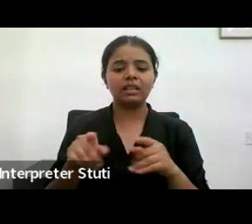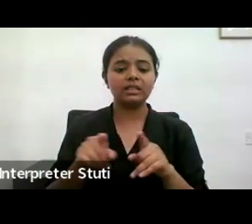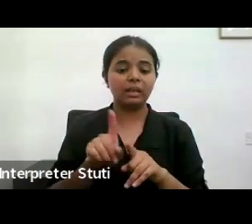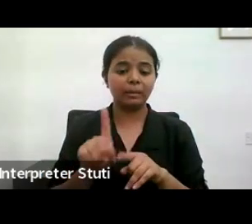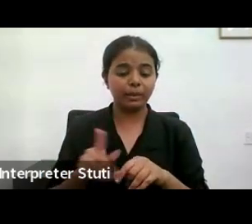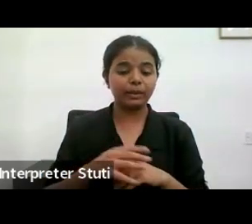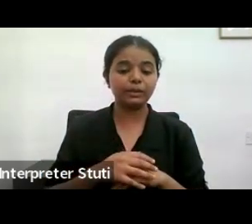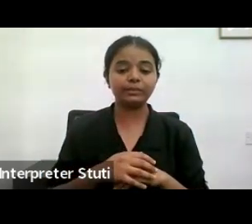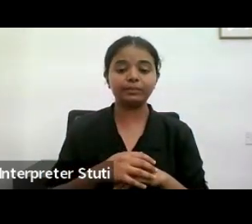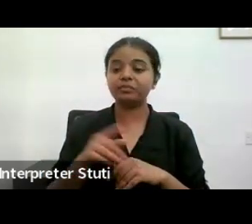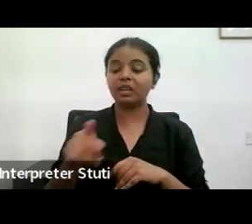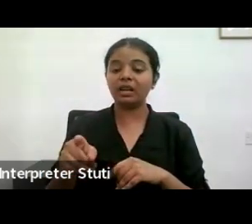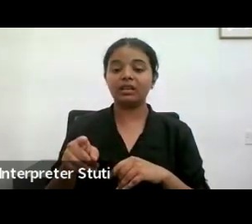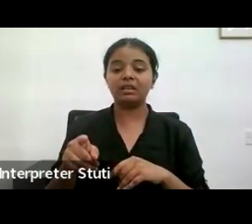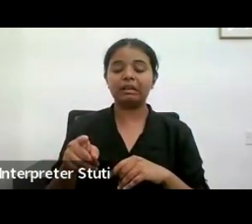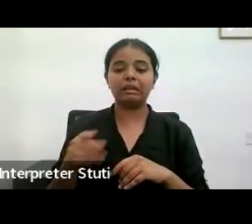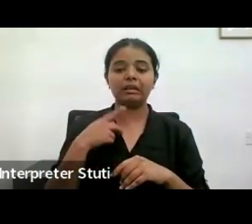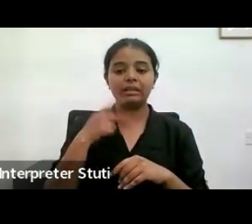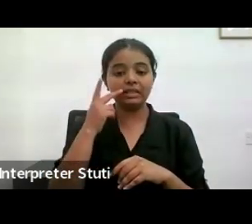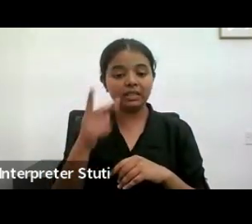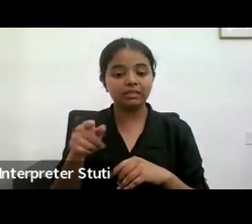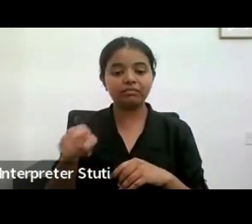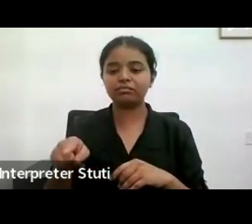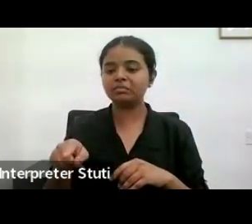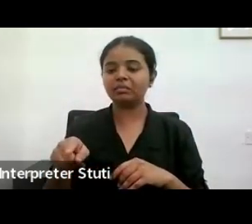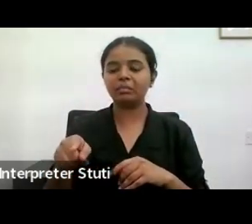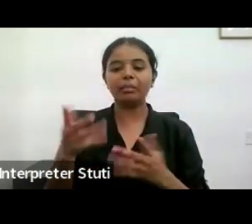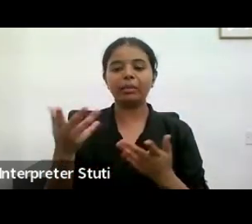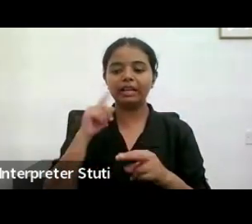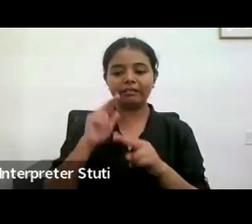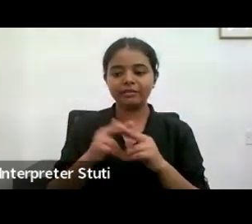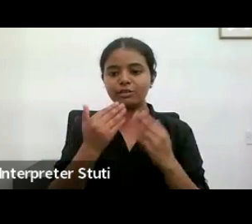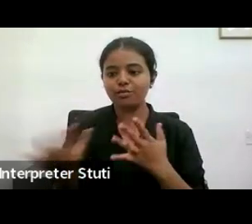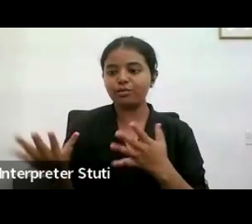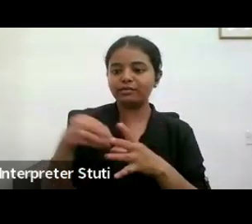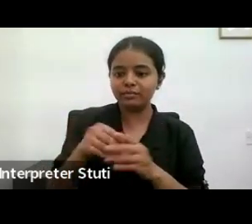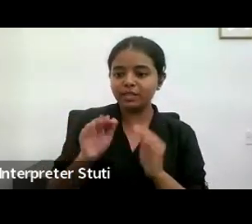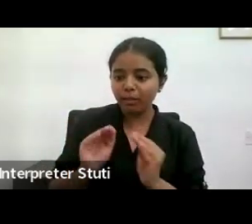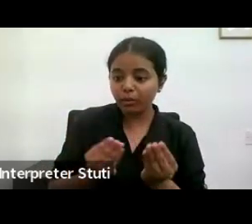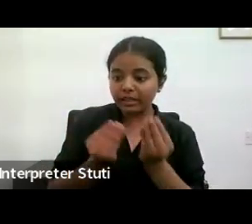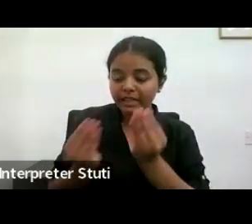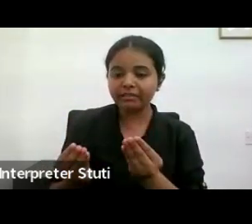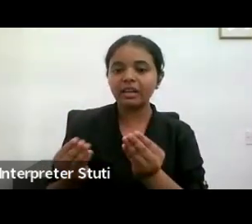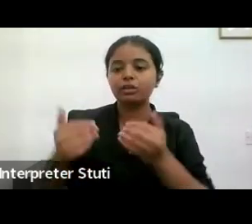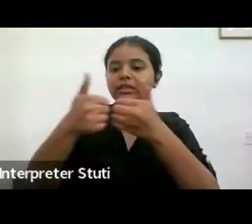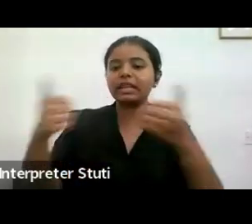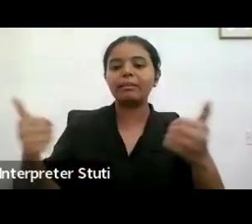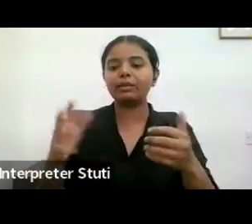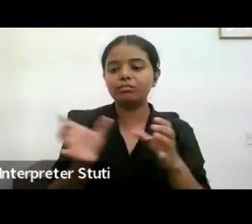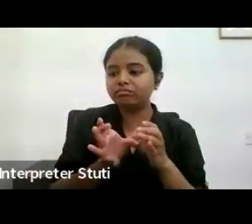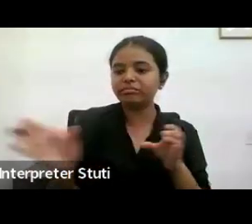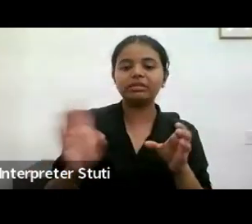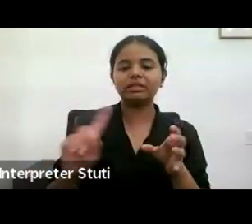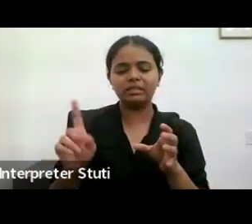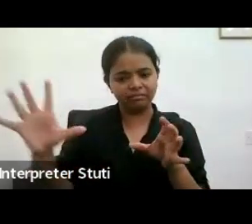be institutionalized. They're less likely to be segregated in their communities. Parents can go to work when children